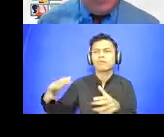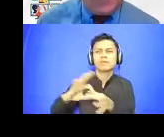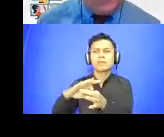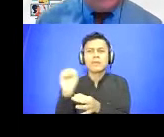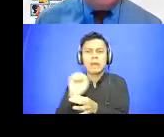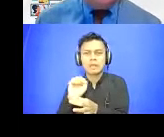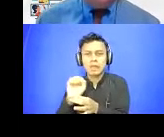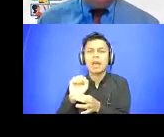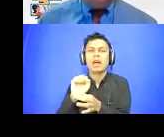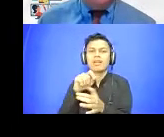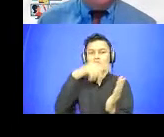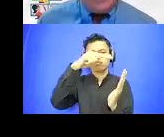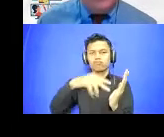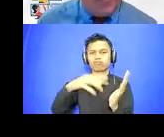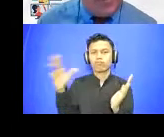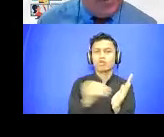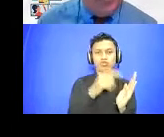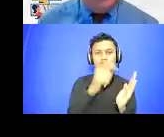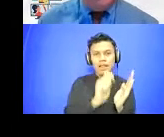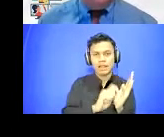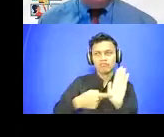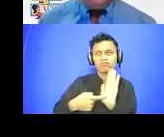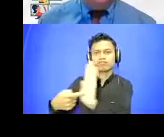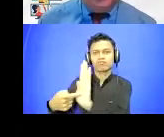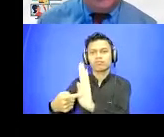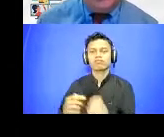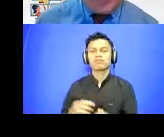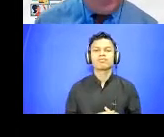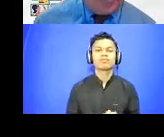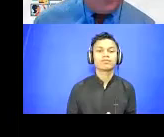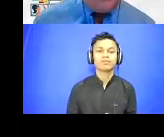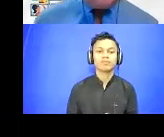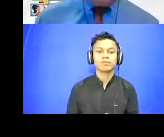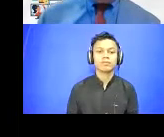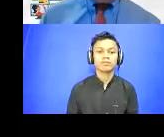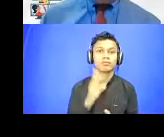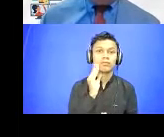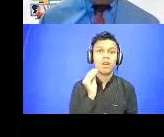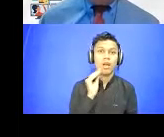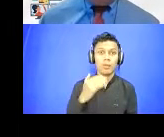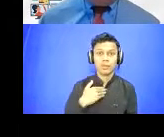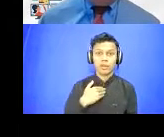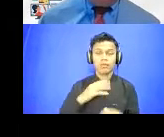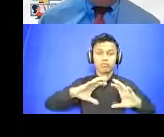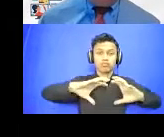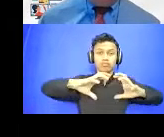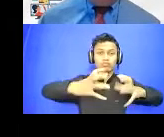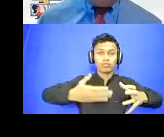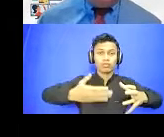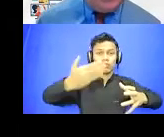In my experience, around the world, social workers and child welfare professionals who are using